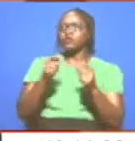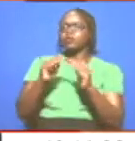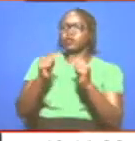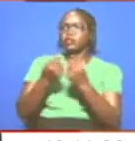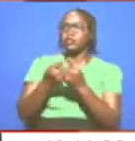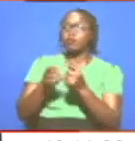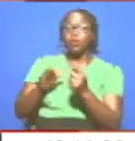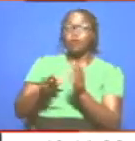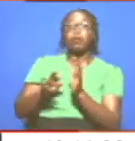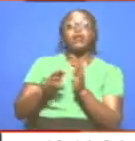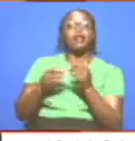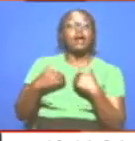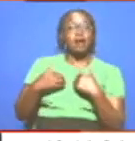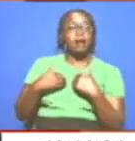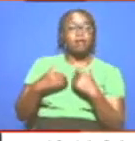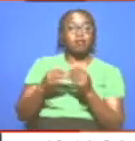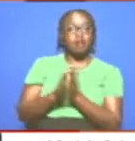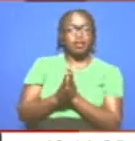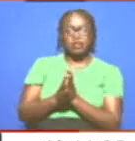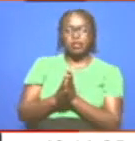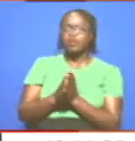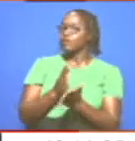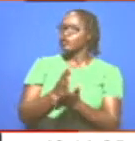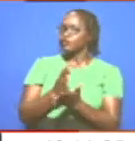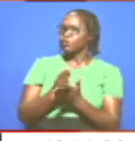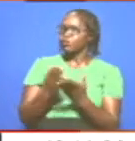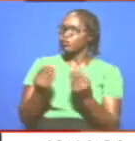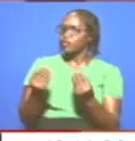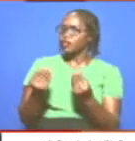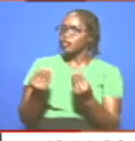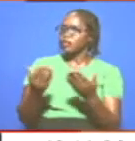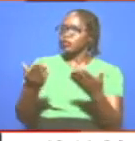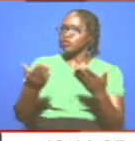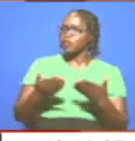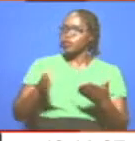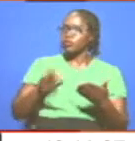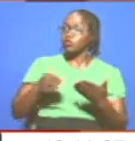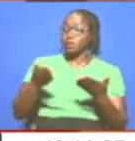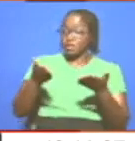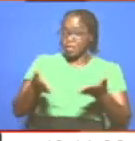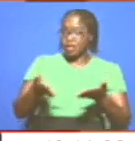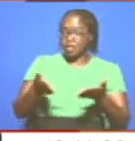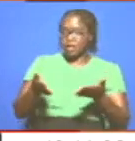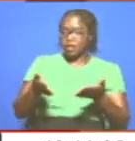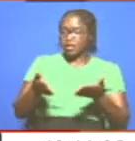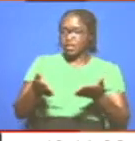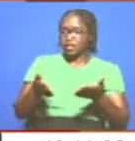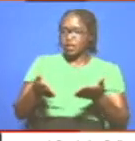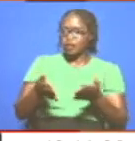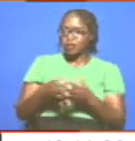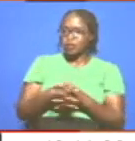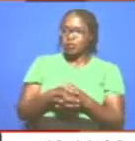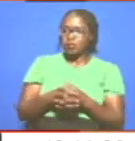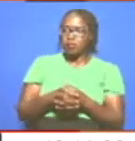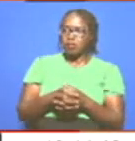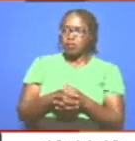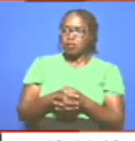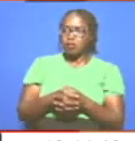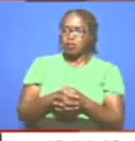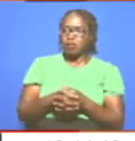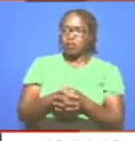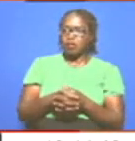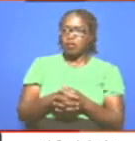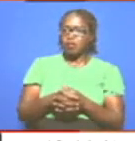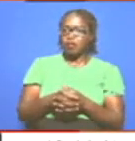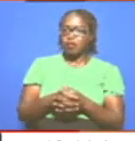we have, and it is really easy to bring women's, yeah, women's cricket rather than even men's.